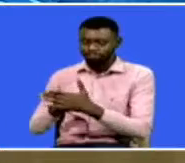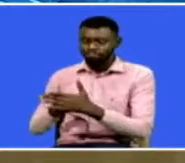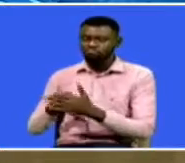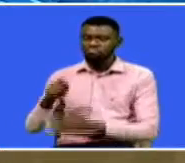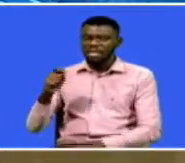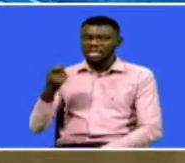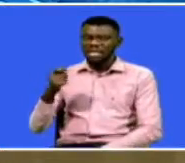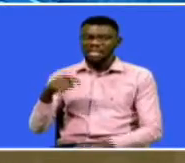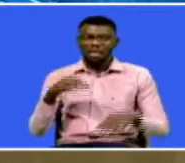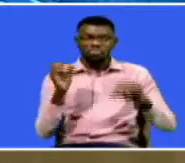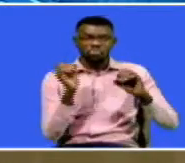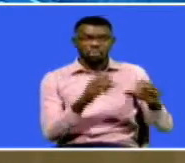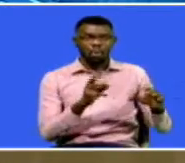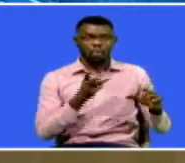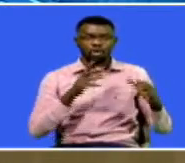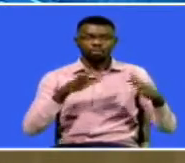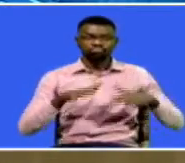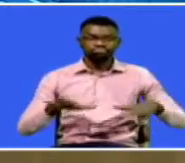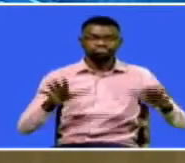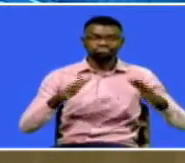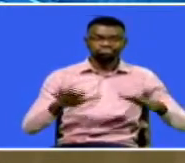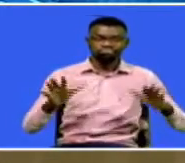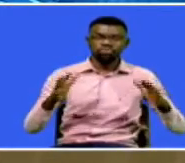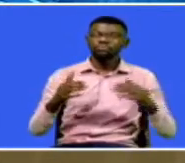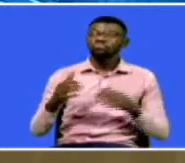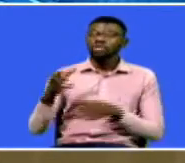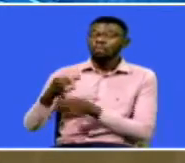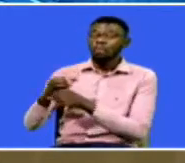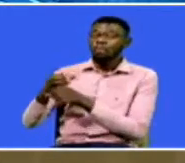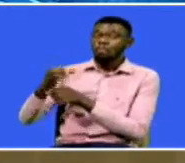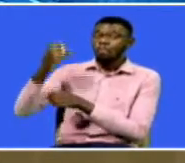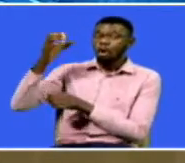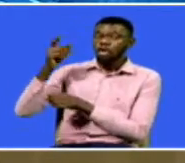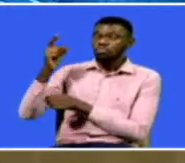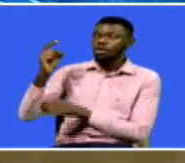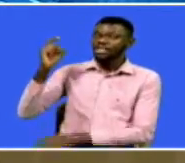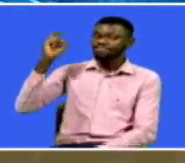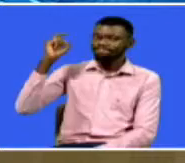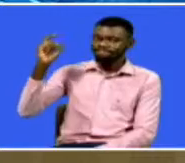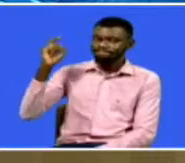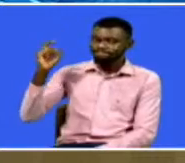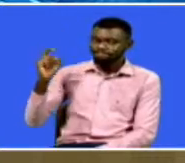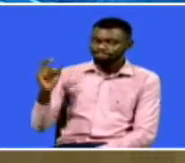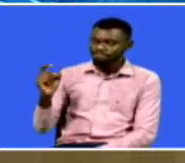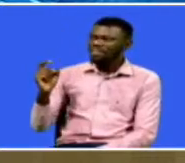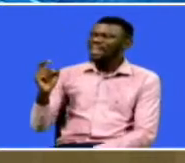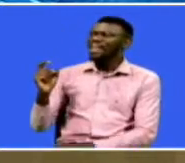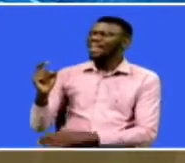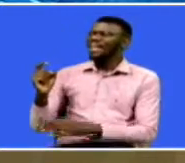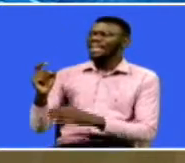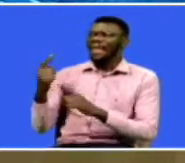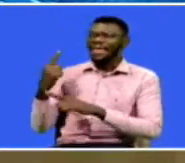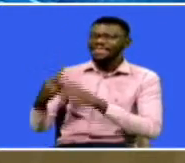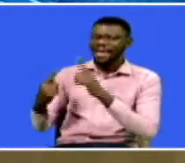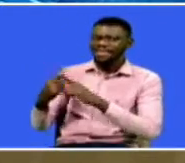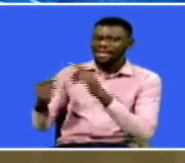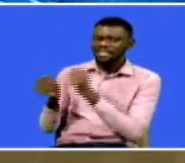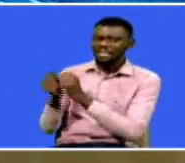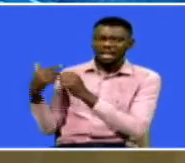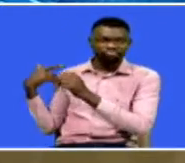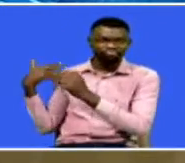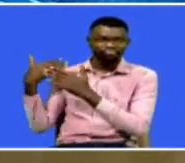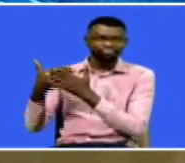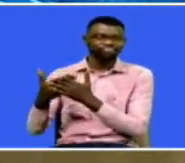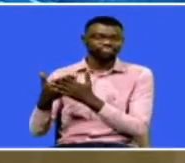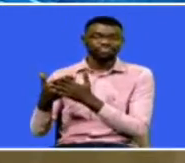ocean. Hundreds of padlocks are on this pole, which stands strong almost 10 years after the tradition started.